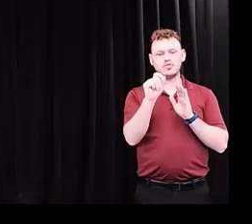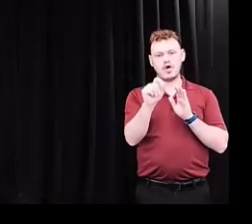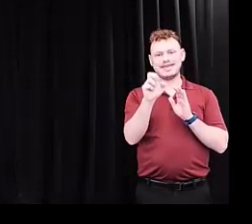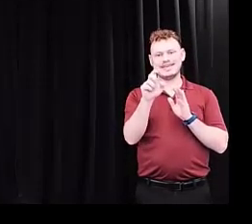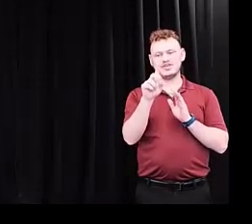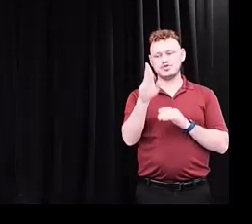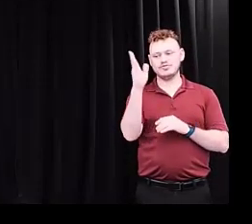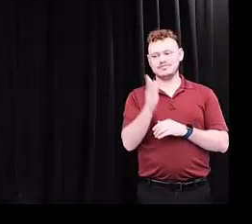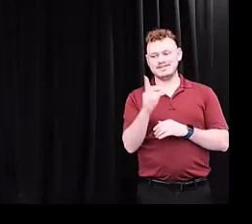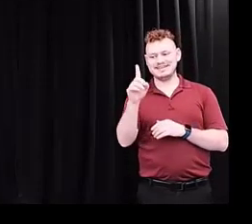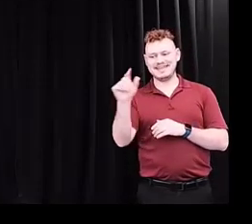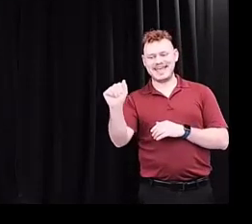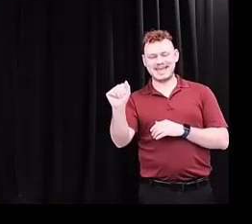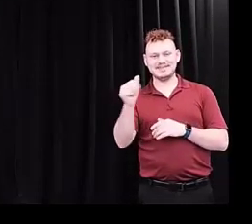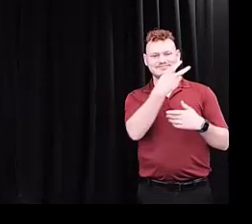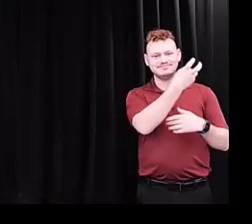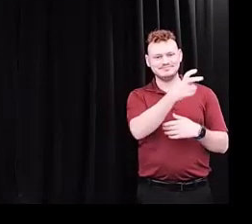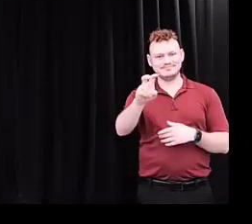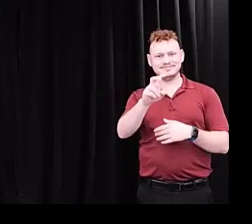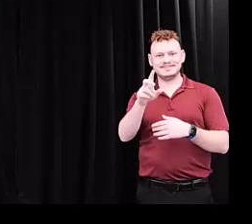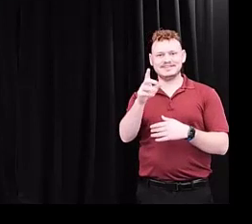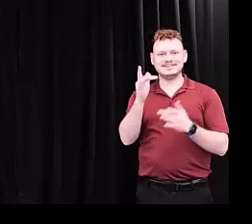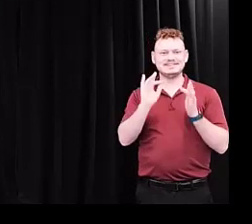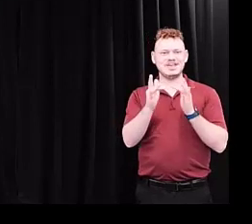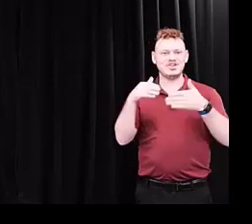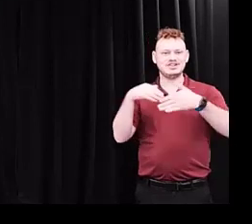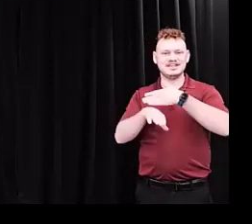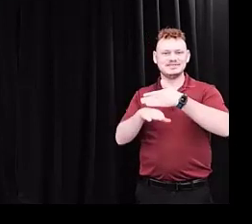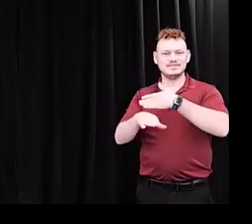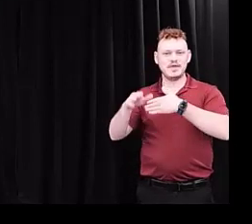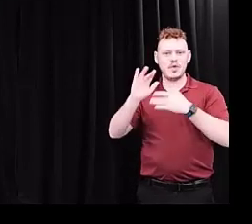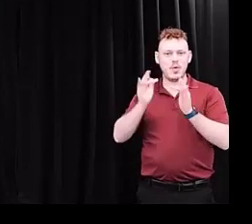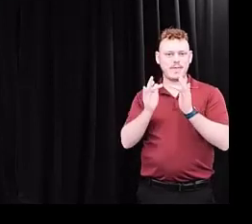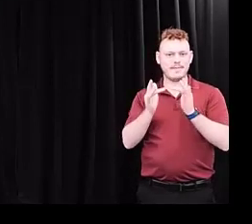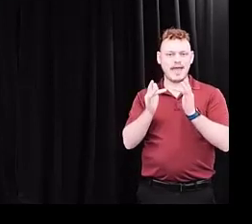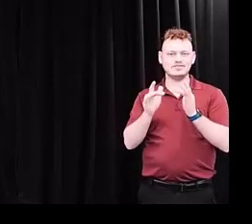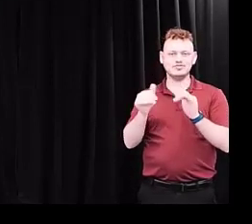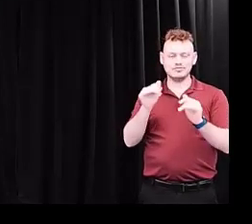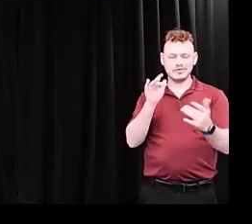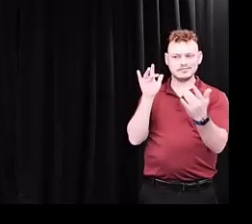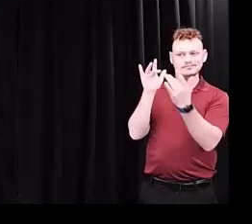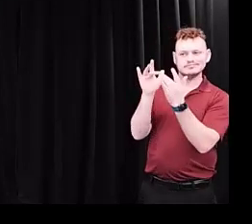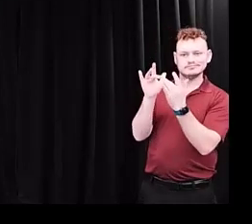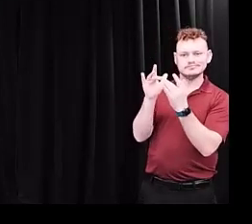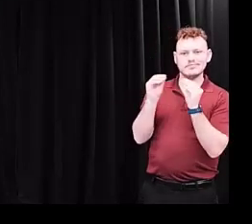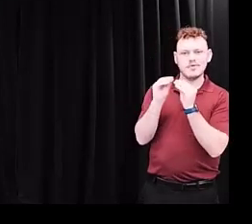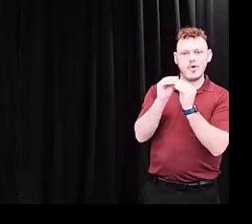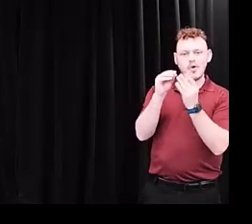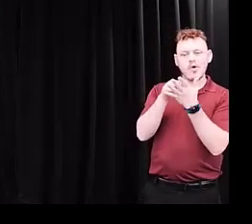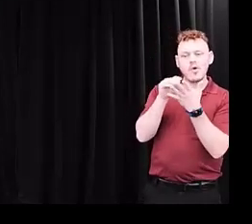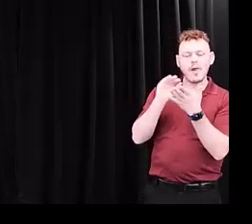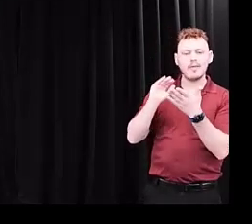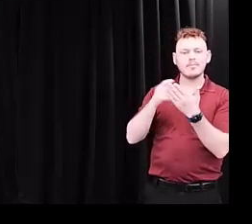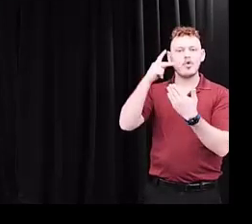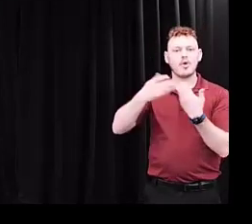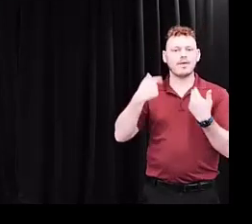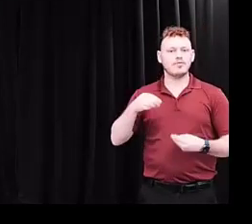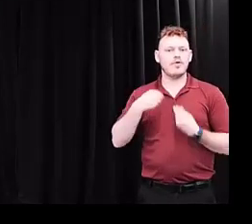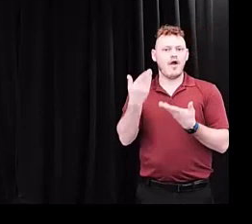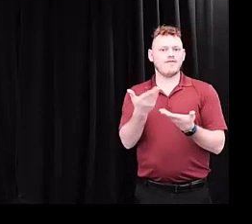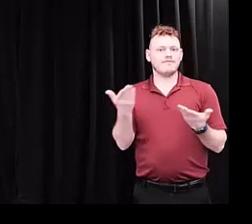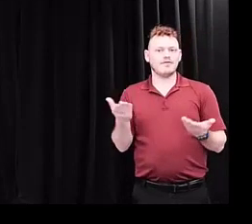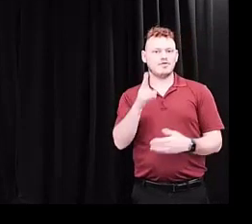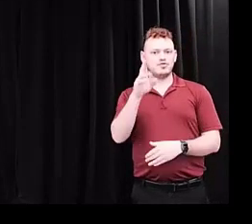go.uco.edu/DA. It takes you to our digital accessibility webpage where you can get in touch and learn a little bit more about the programs we offer at